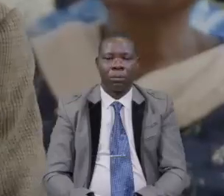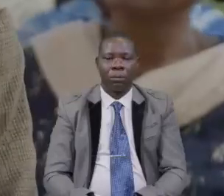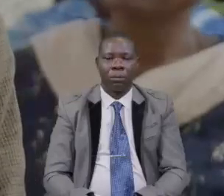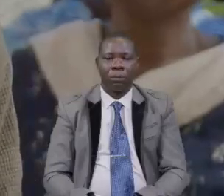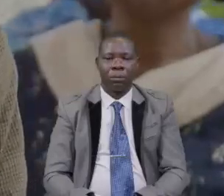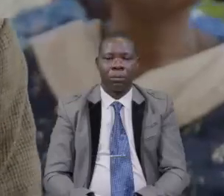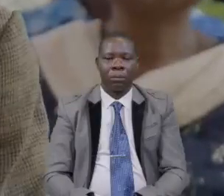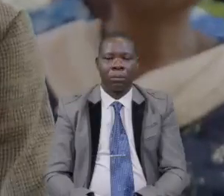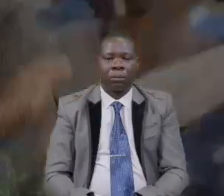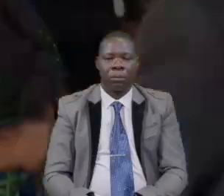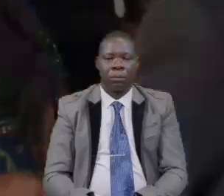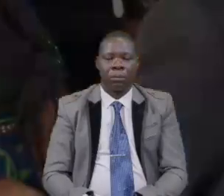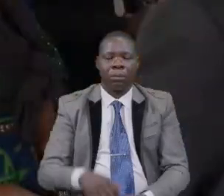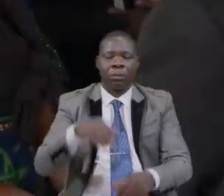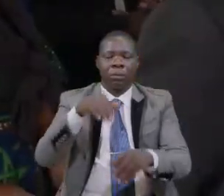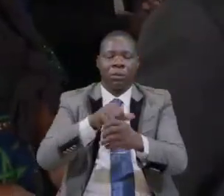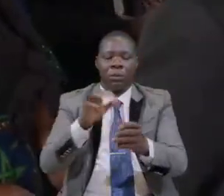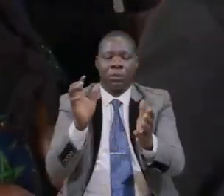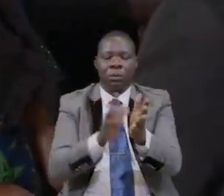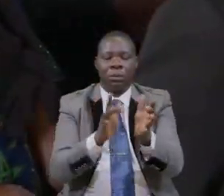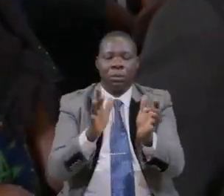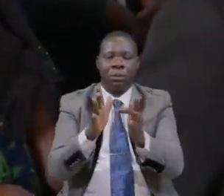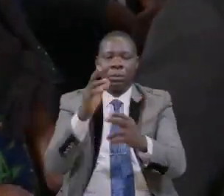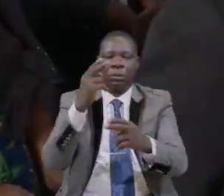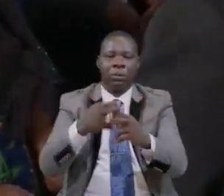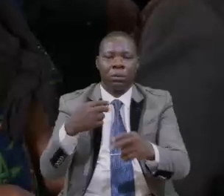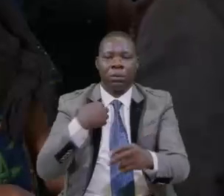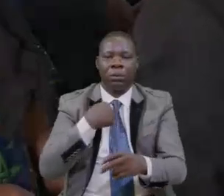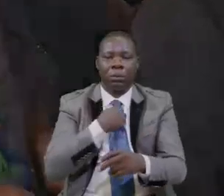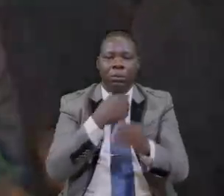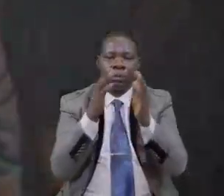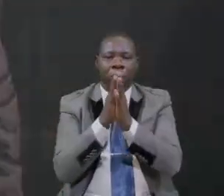In Jesus' name we pray.